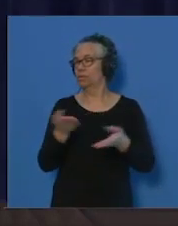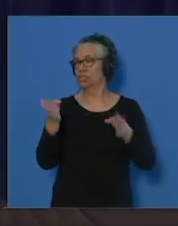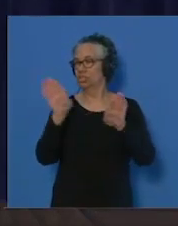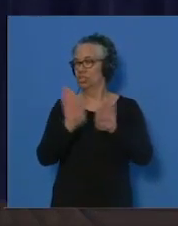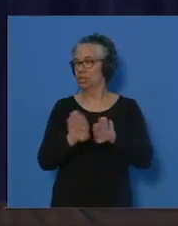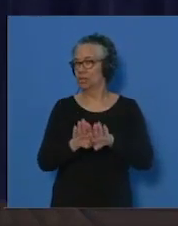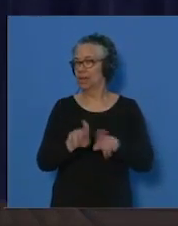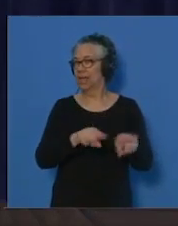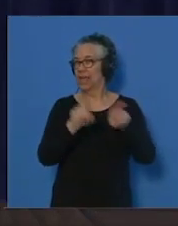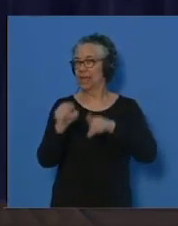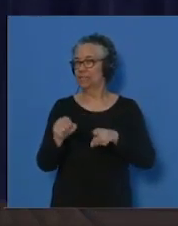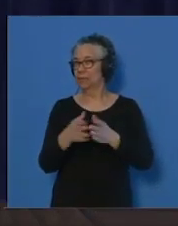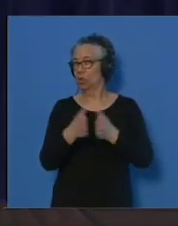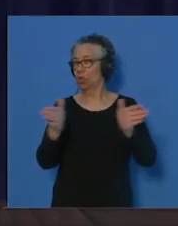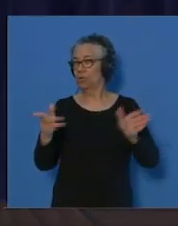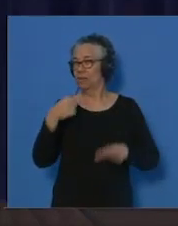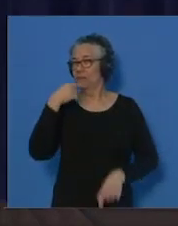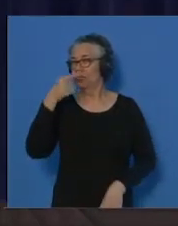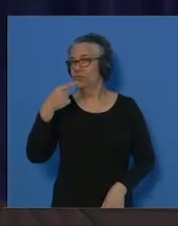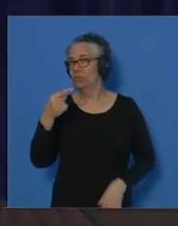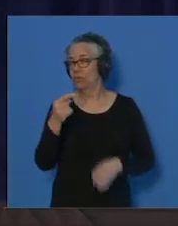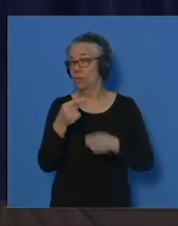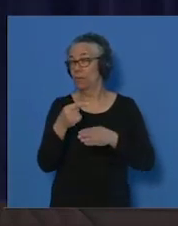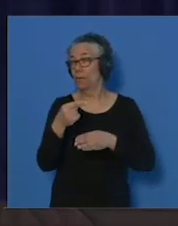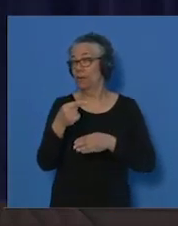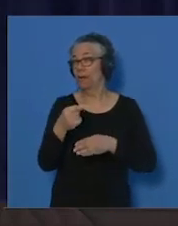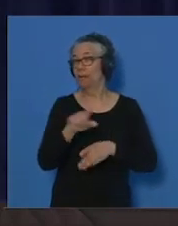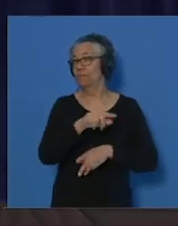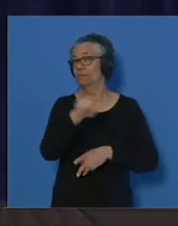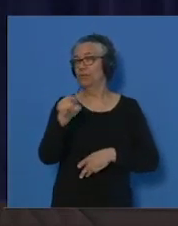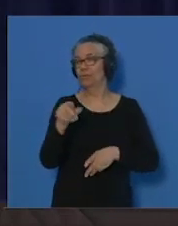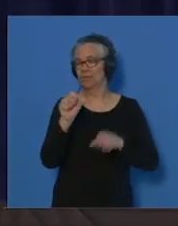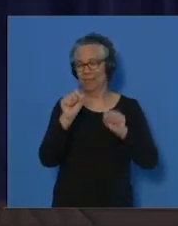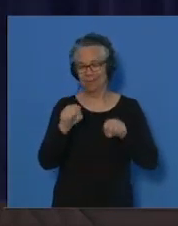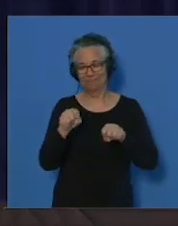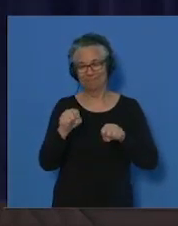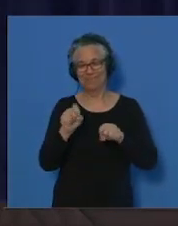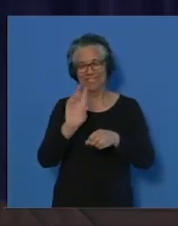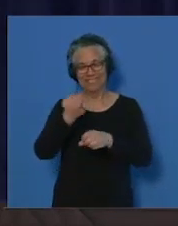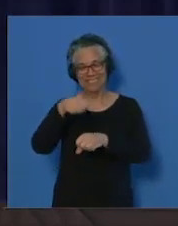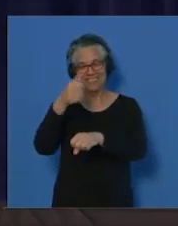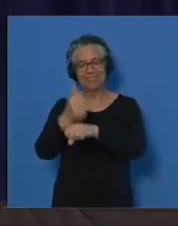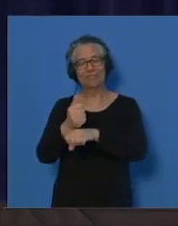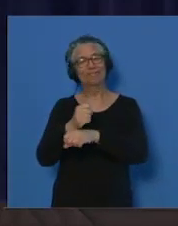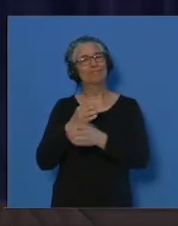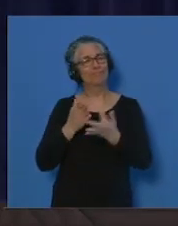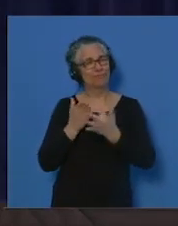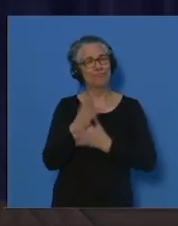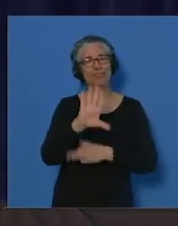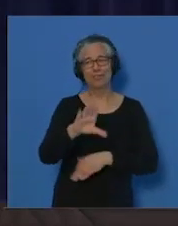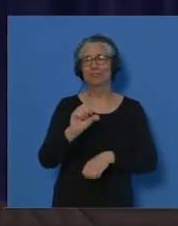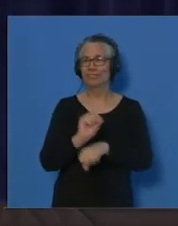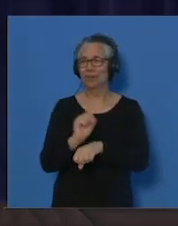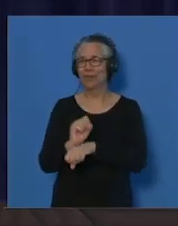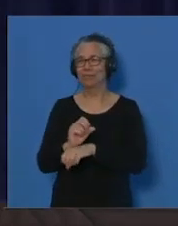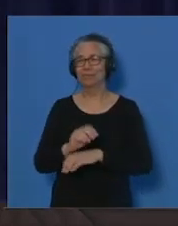the general public, essential workers are able to go ahead and book through their particular establishments.